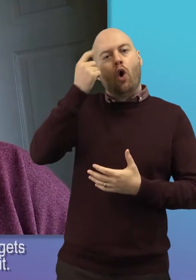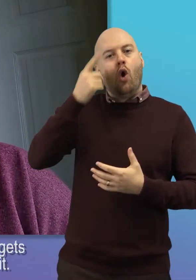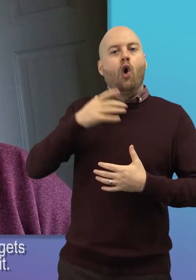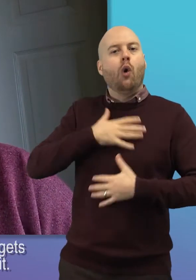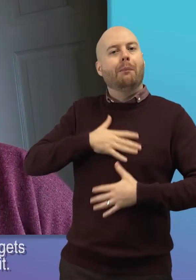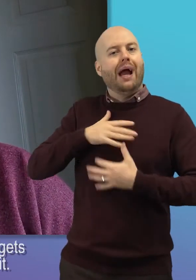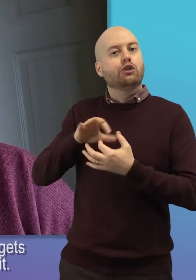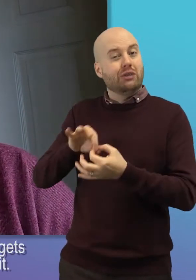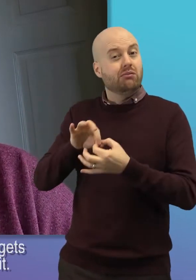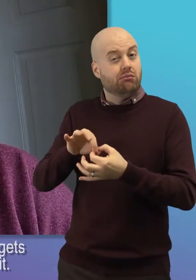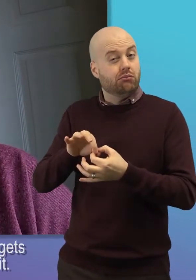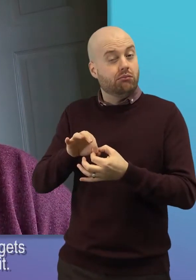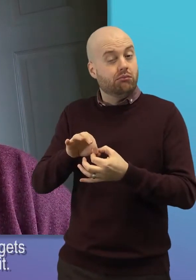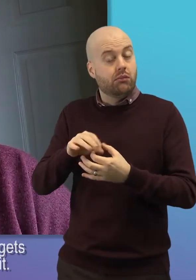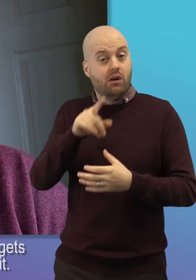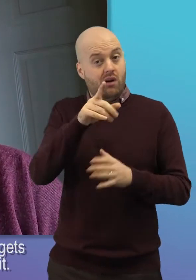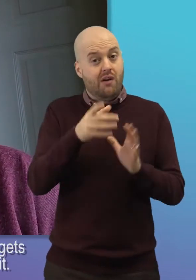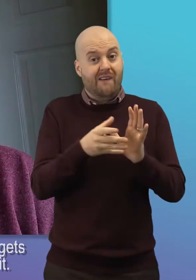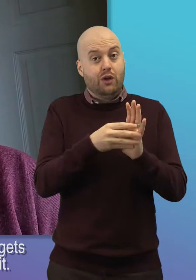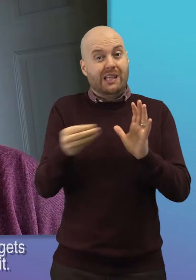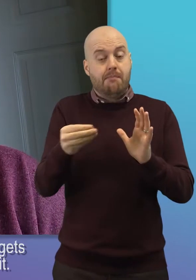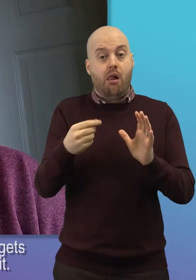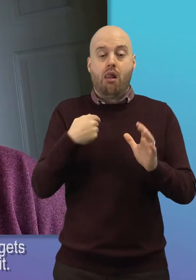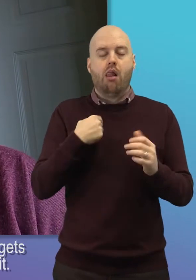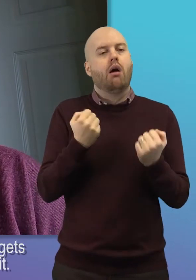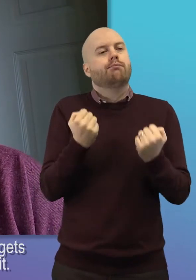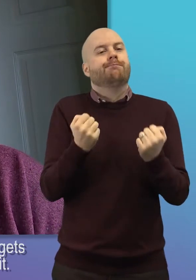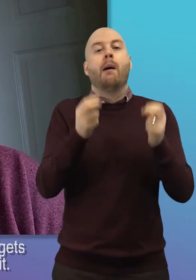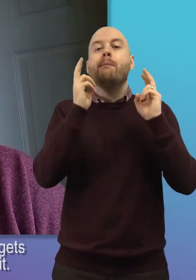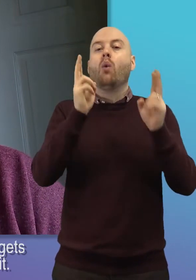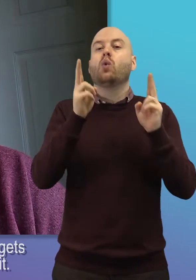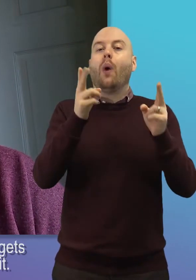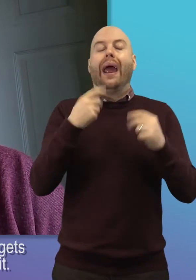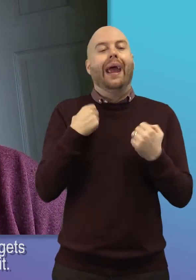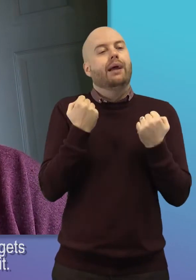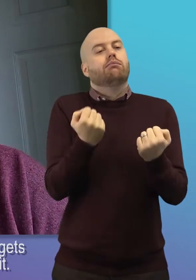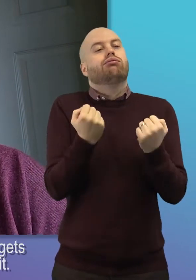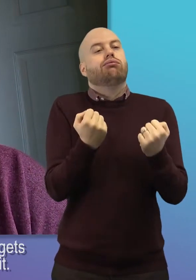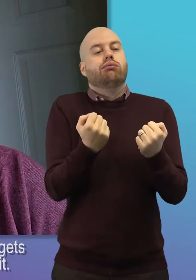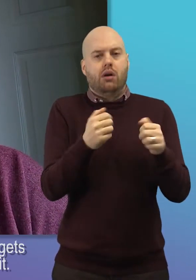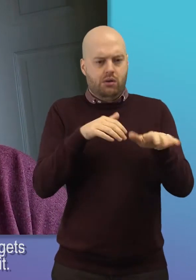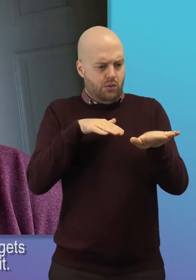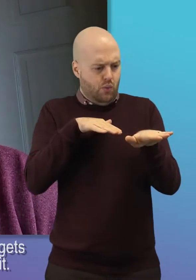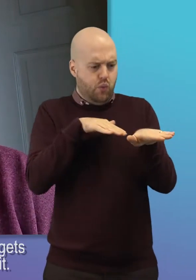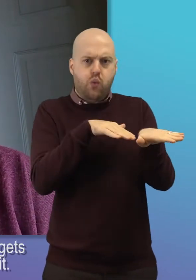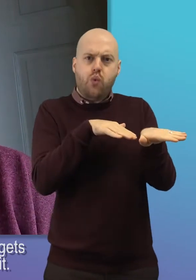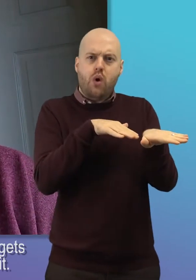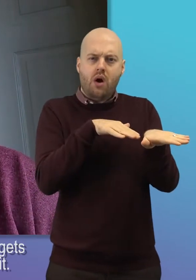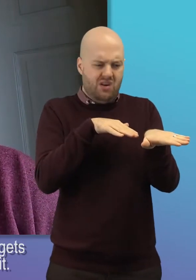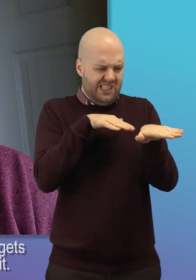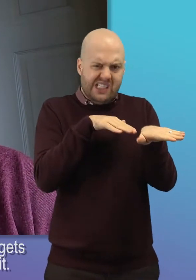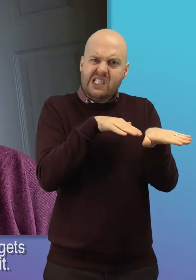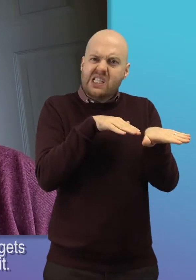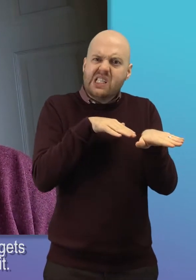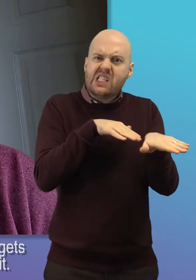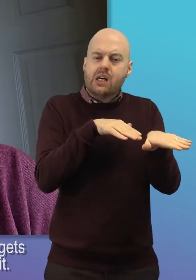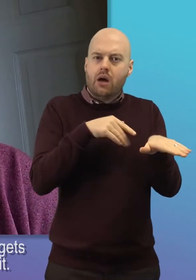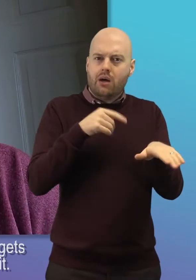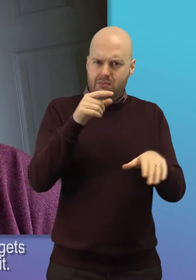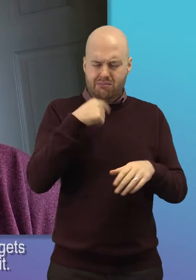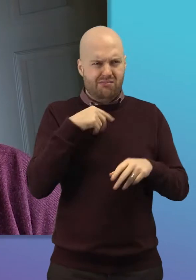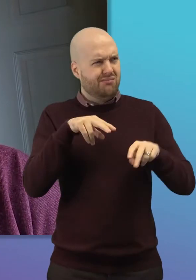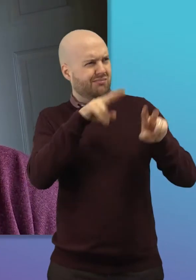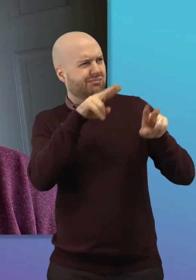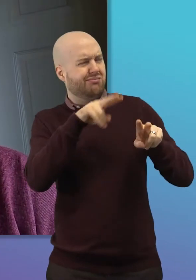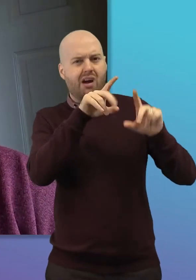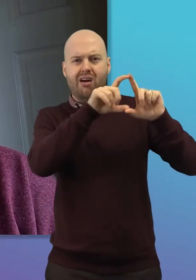For example, if someone drives up behind me on the motorway, gets right close to the car, I can find myself getting annoyed about it.